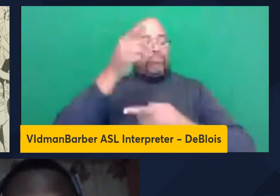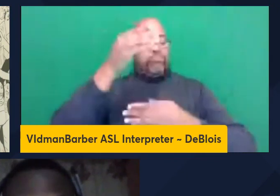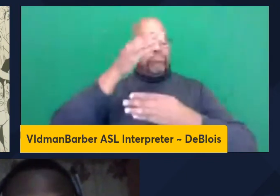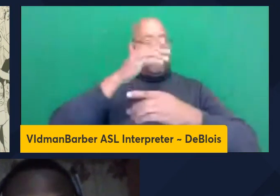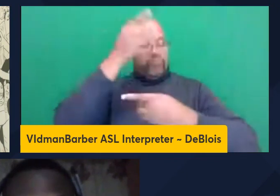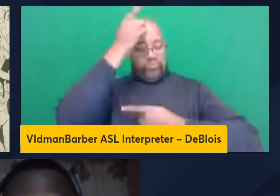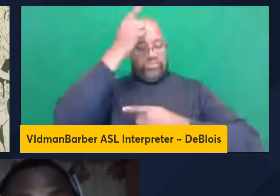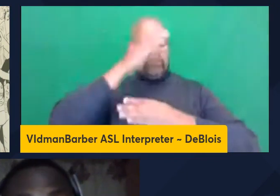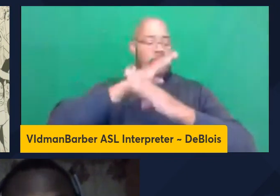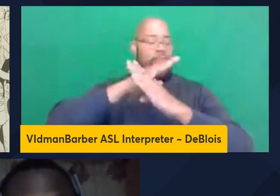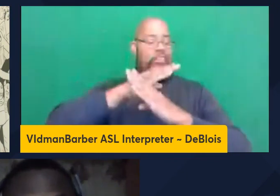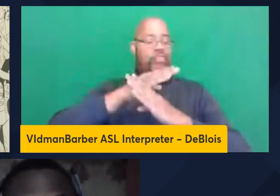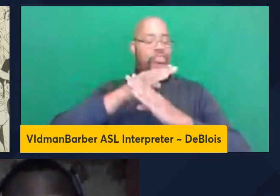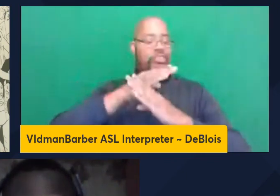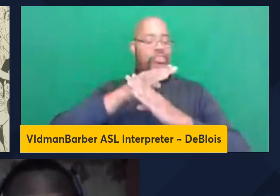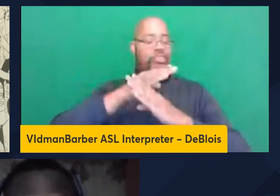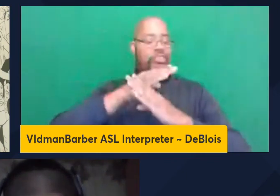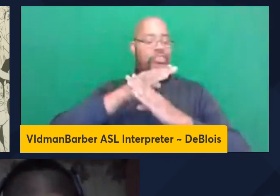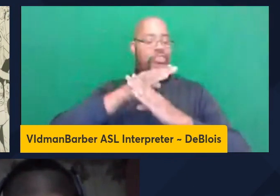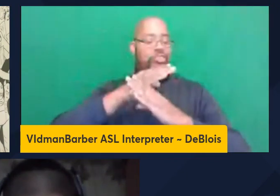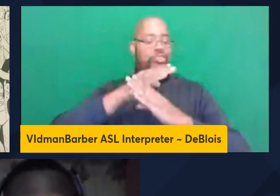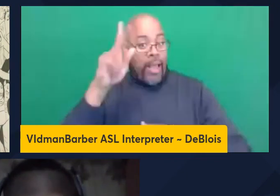the event.